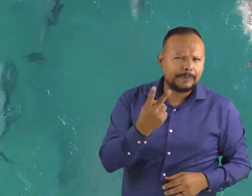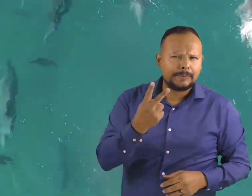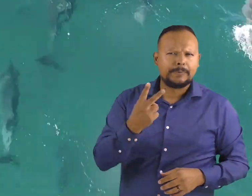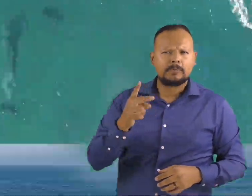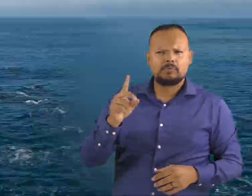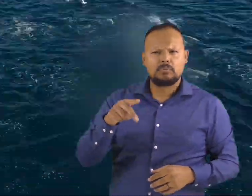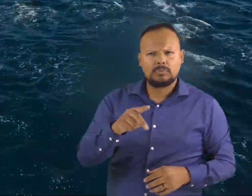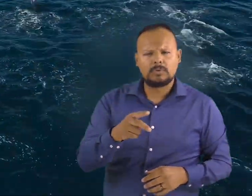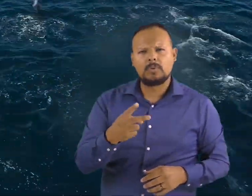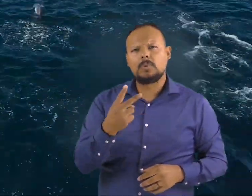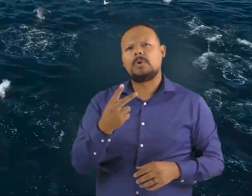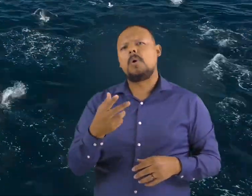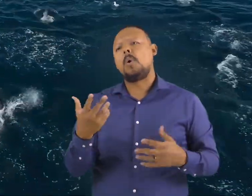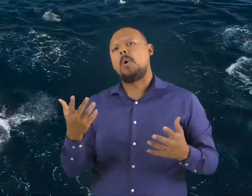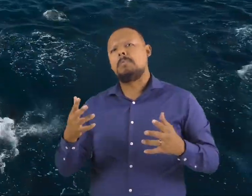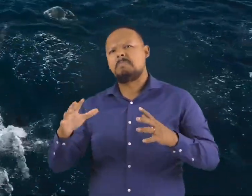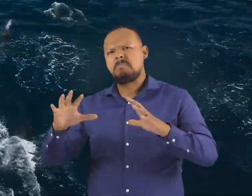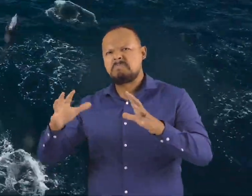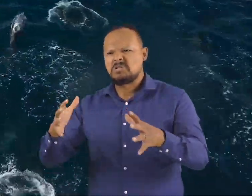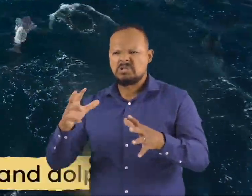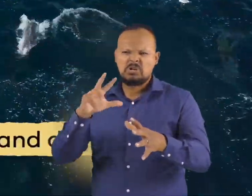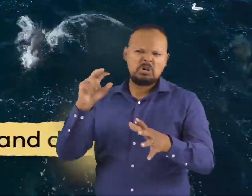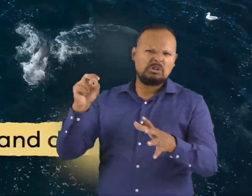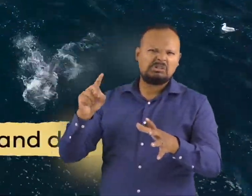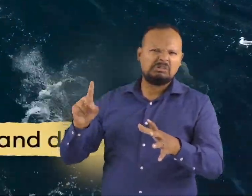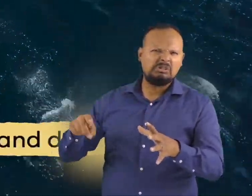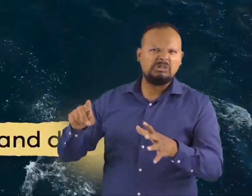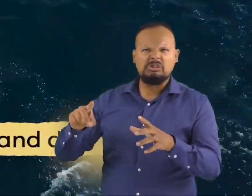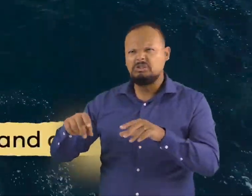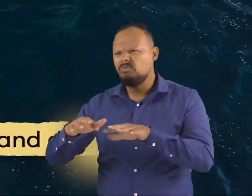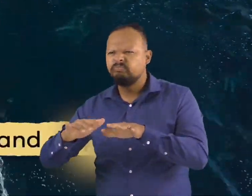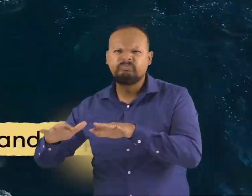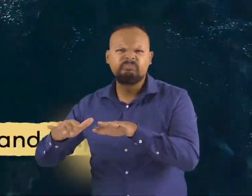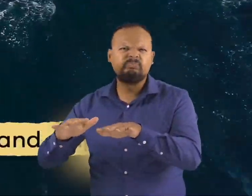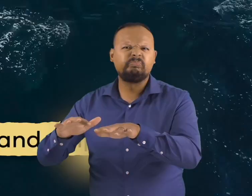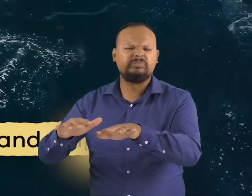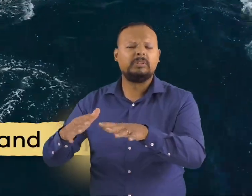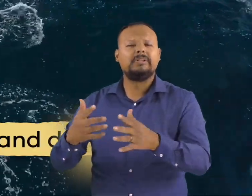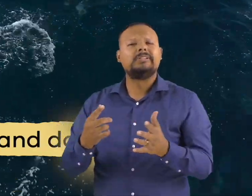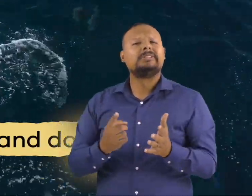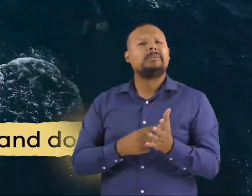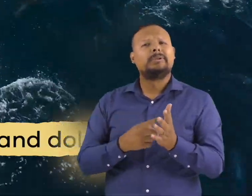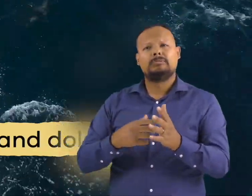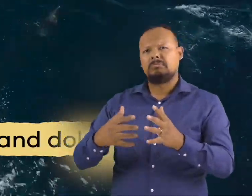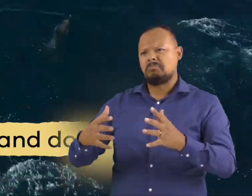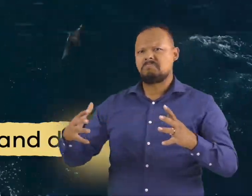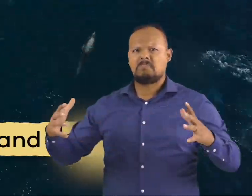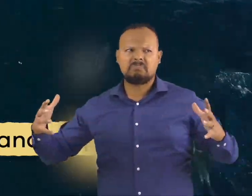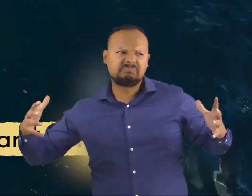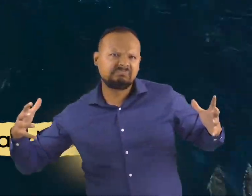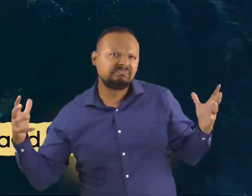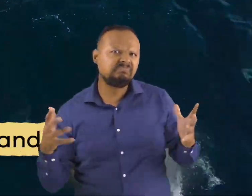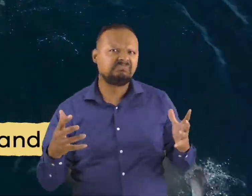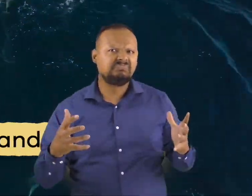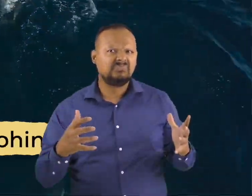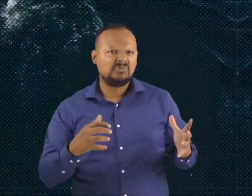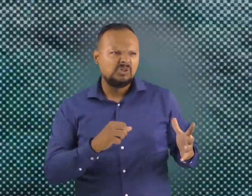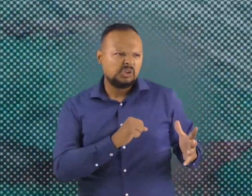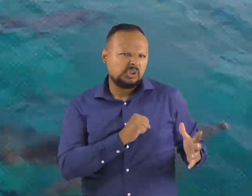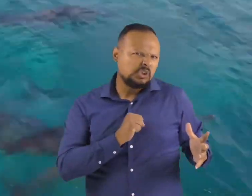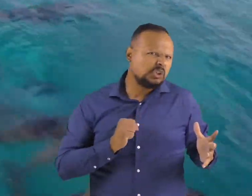join together to create super pods of 100 or even several thousand dolphins.